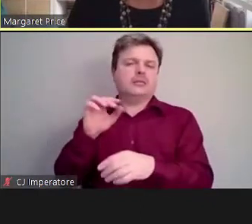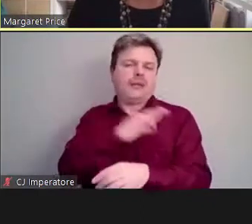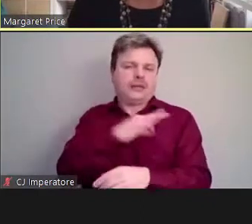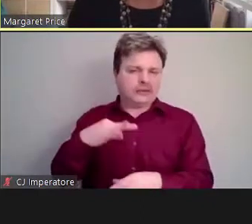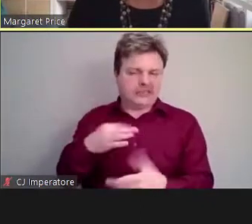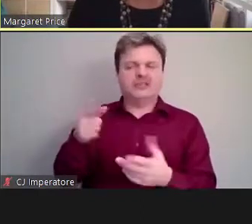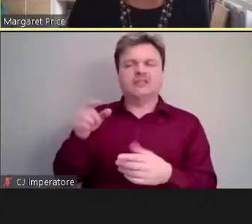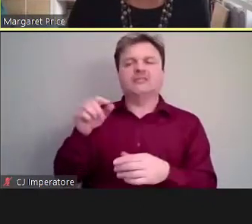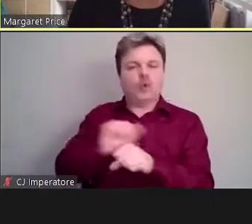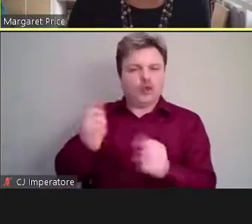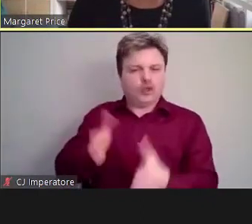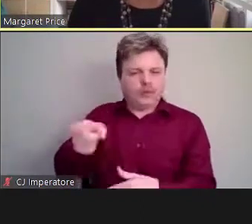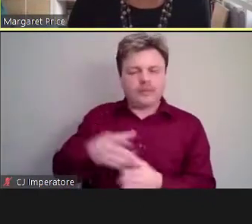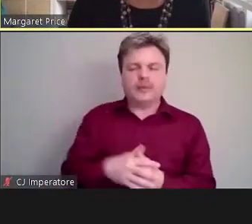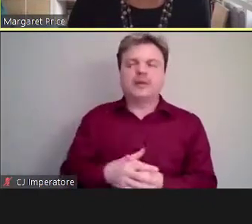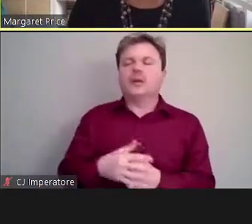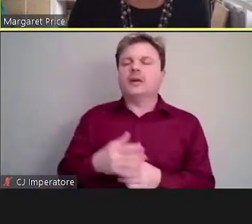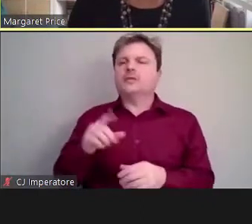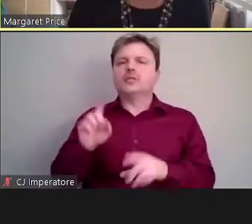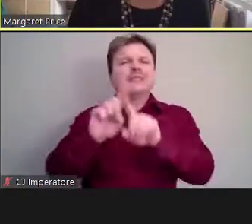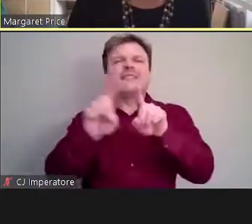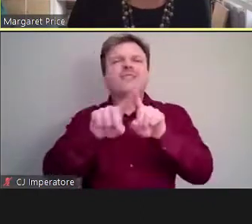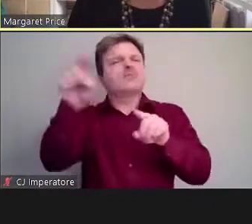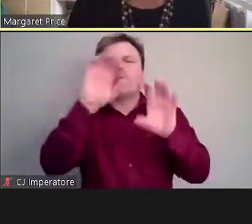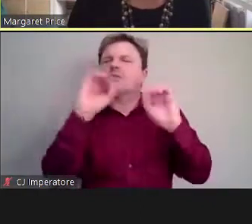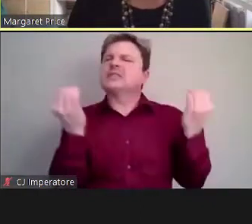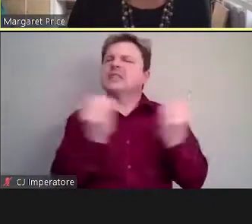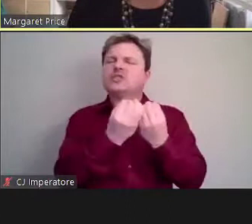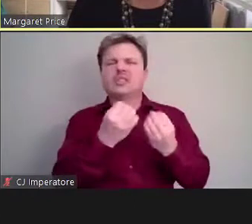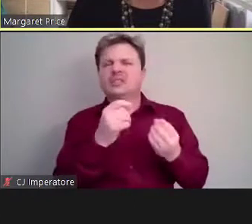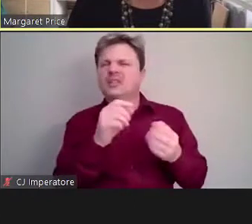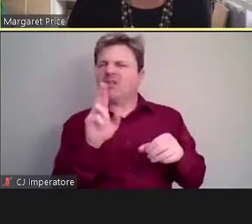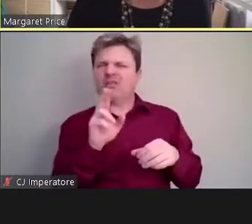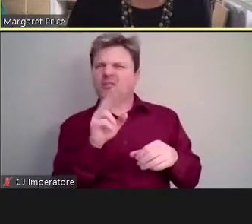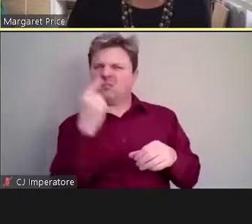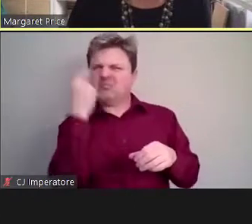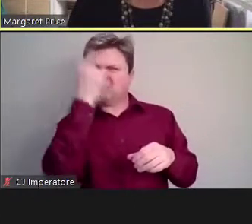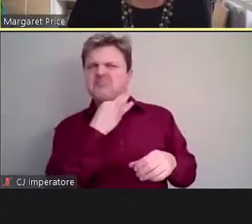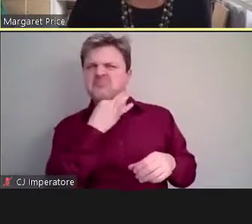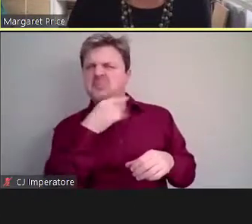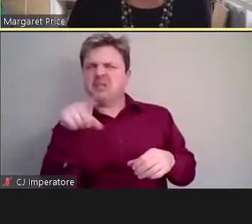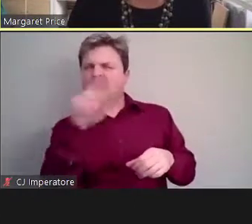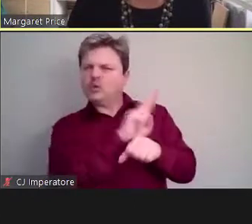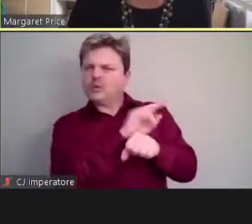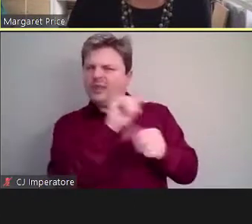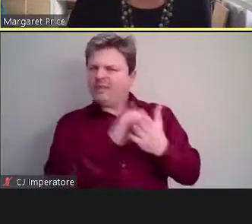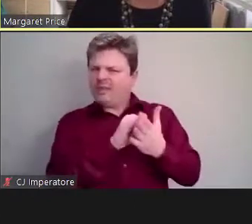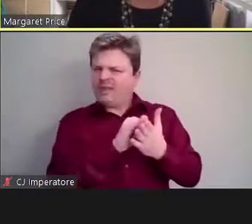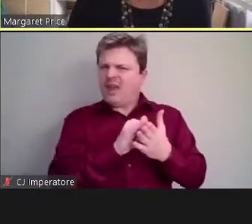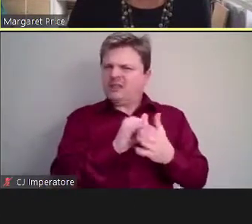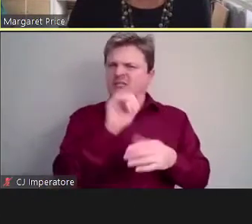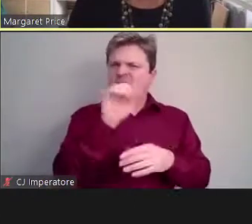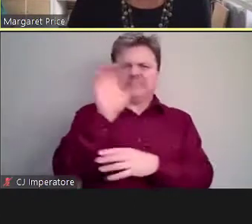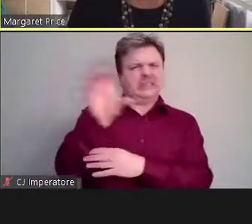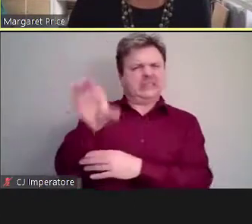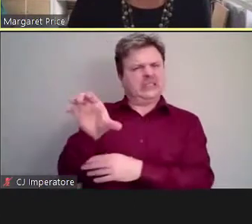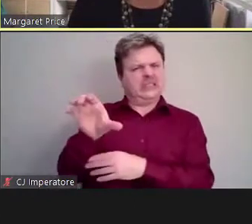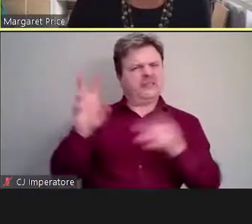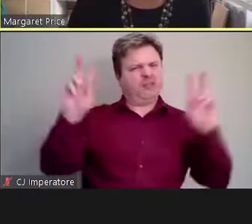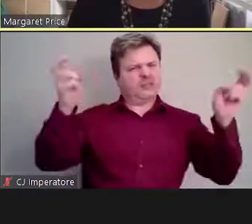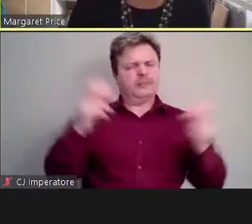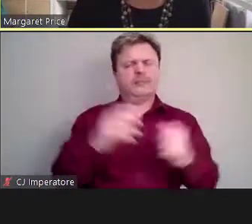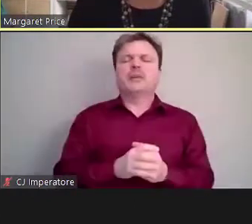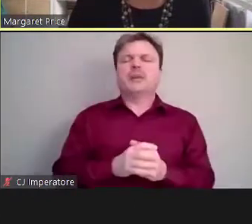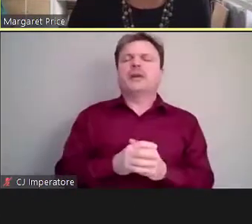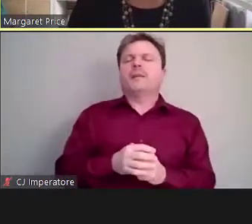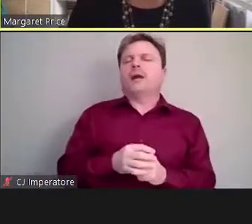how different institutions were using this phrase. And I noticed that it sometimes seemed to be a title that was simply placed on